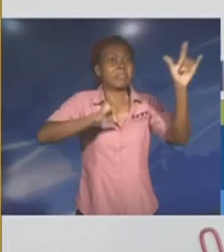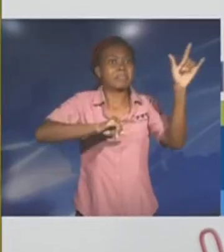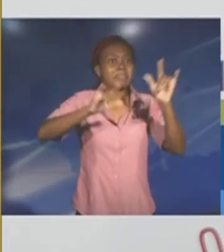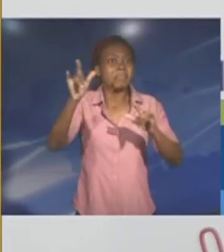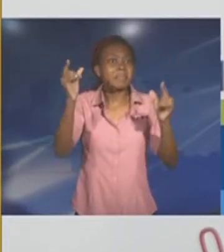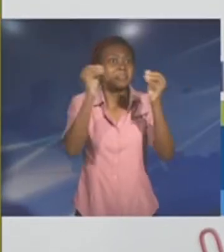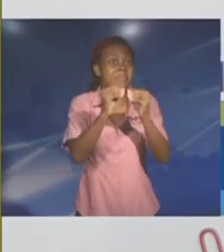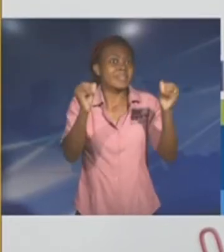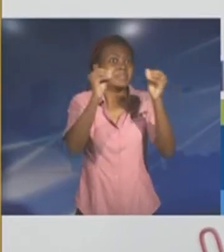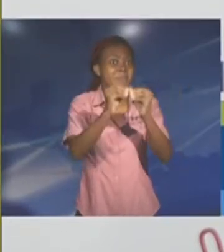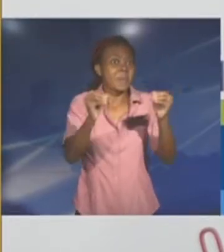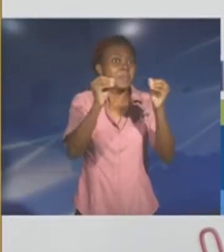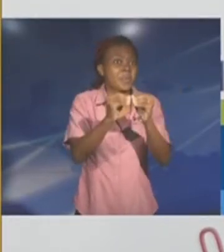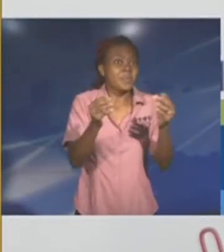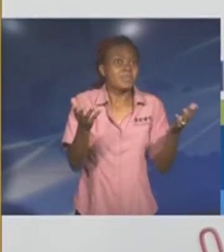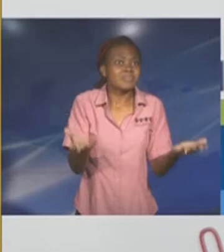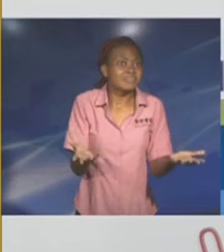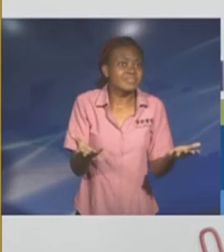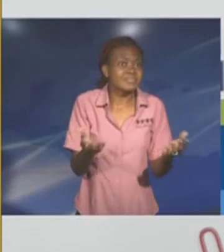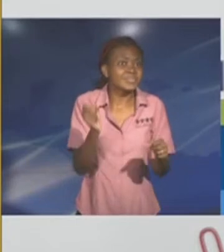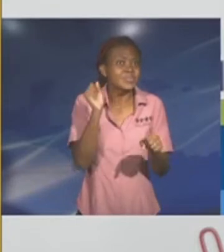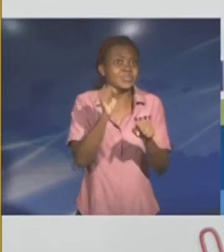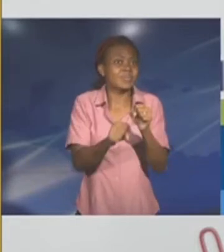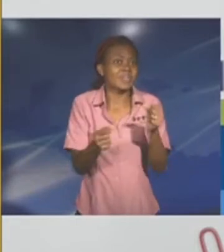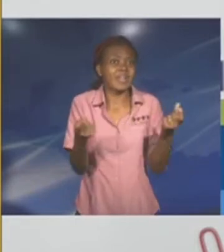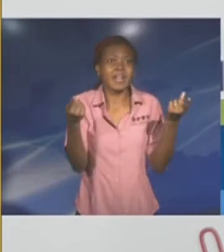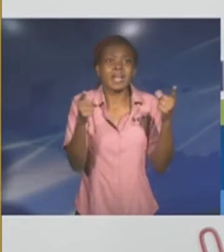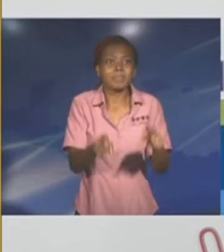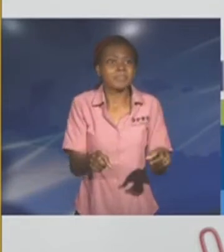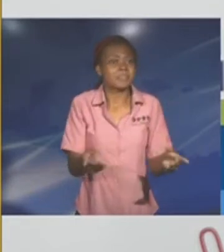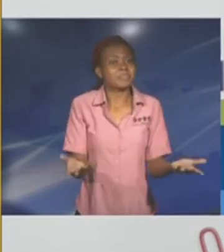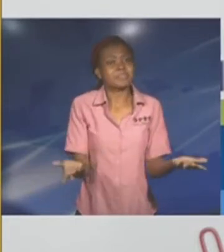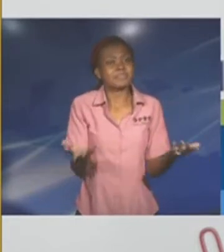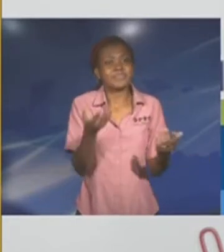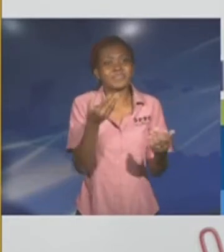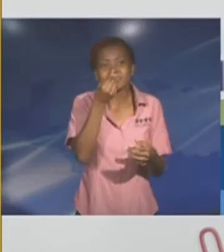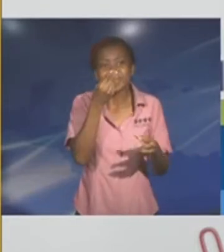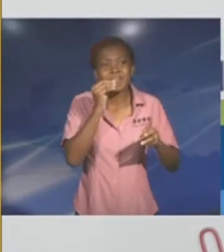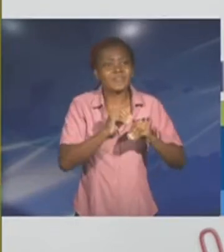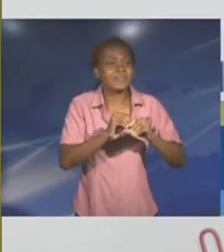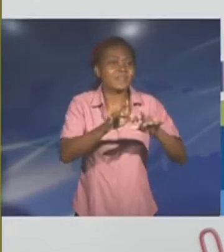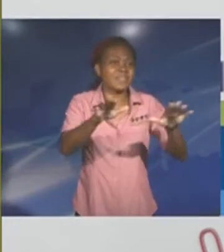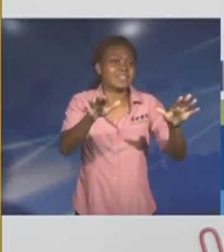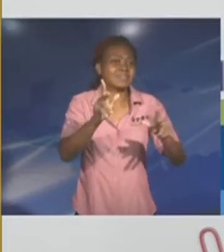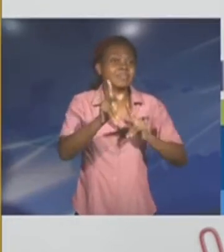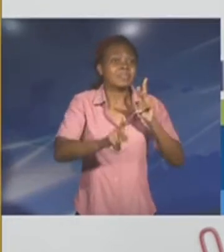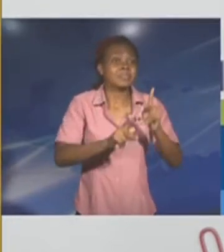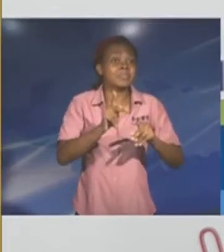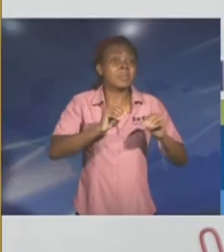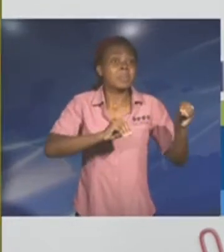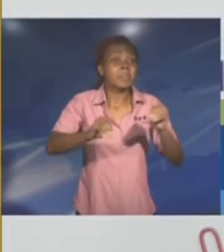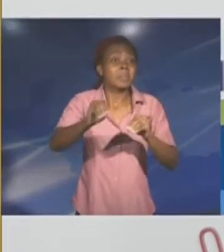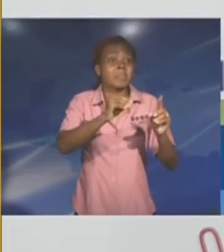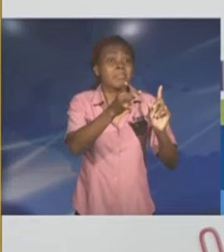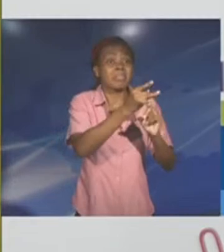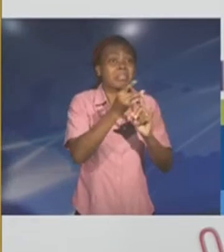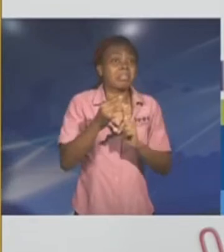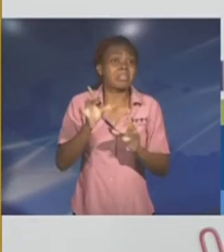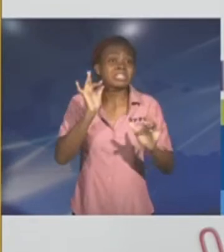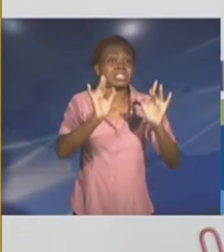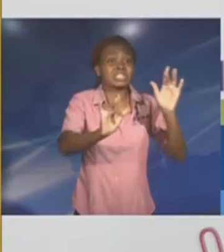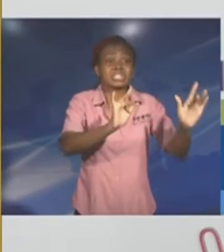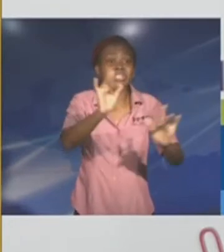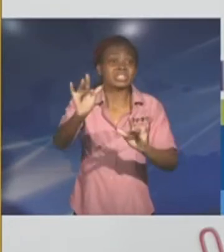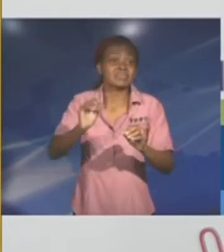periods, anything can re-enter on the basis of movement of human beings. So influenza season doesn't mean that